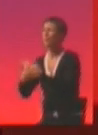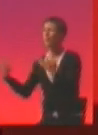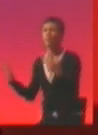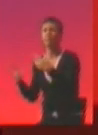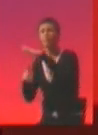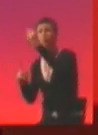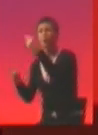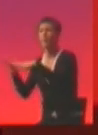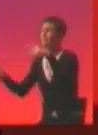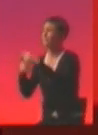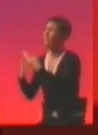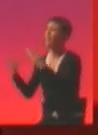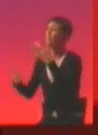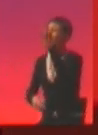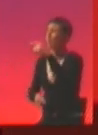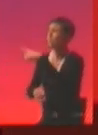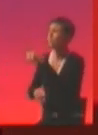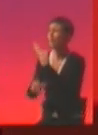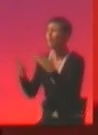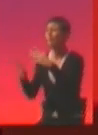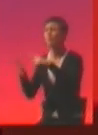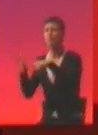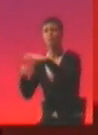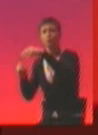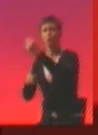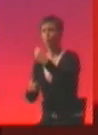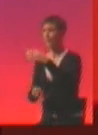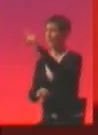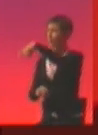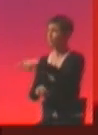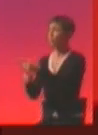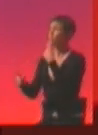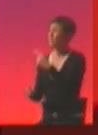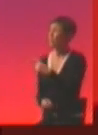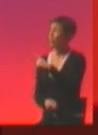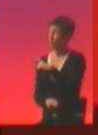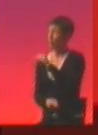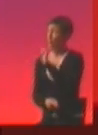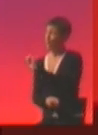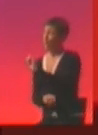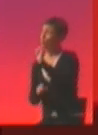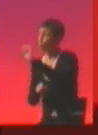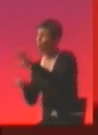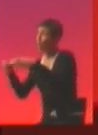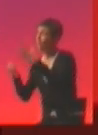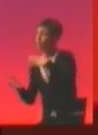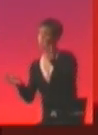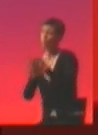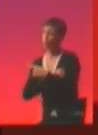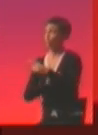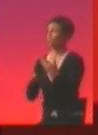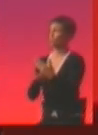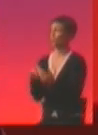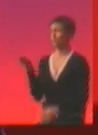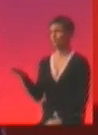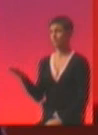MP, every Tory council, every Tory councillor to tell young people why their party wants to destroy jobs, because